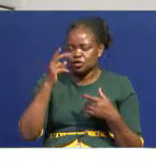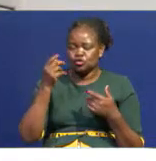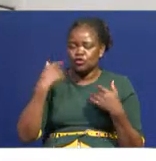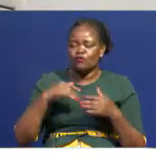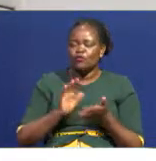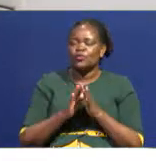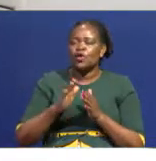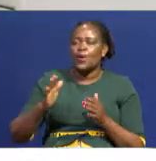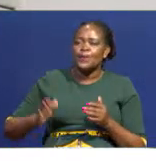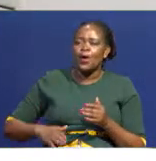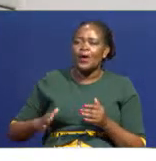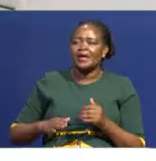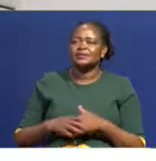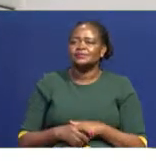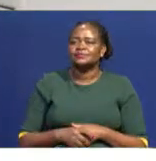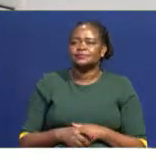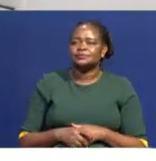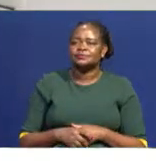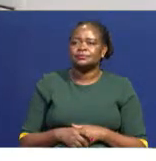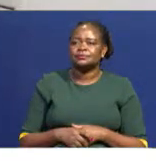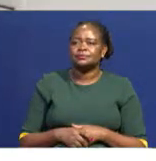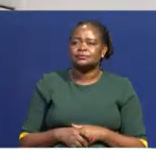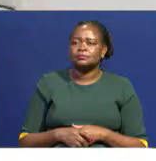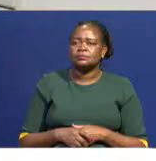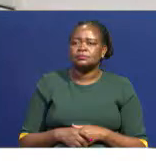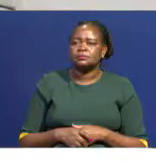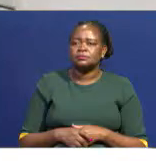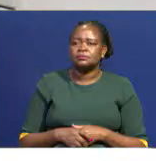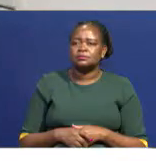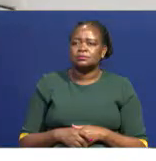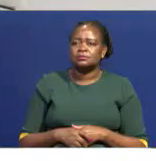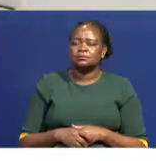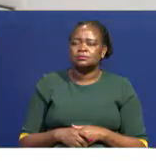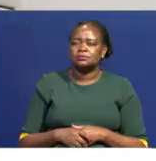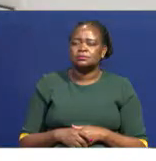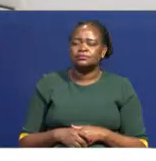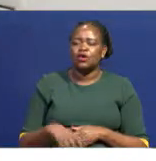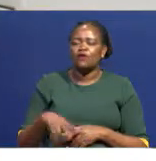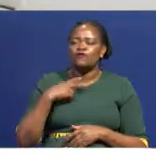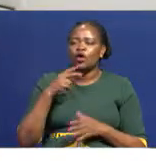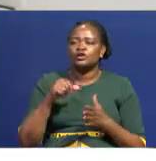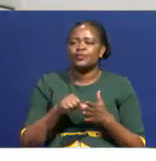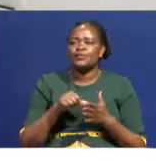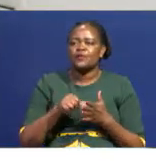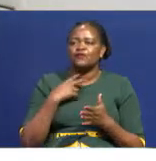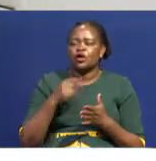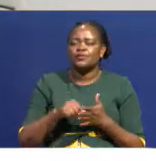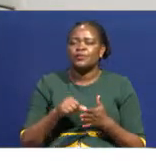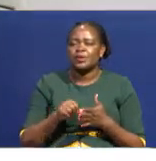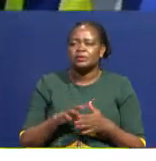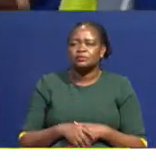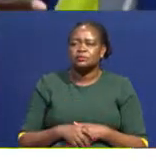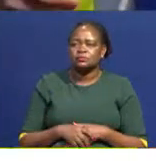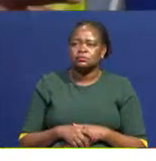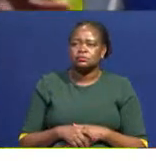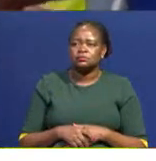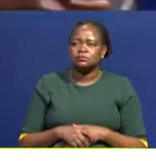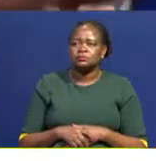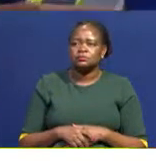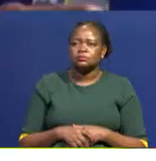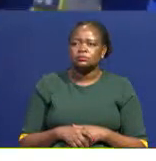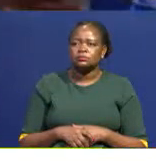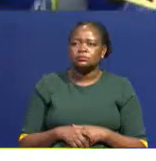Dubai, they don't have traffic officers. They just have an integrated intelligent traffic system. The